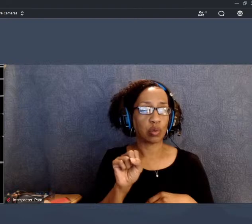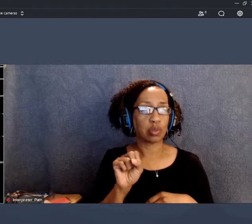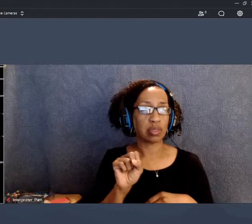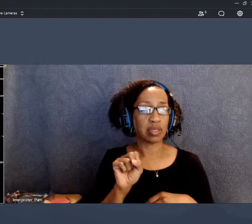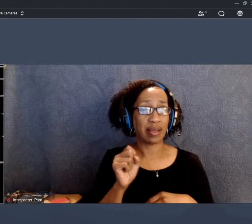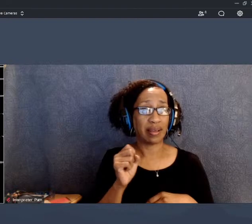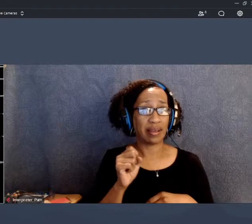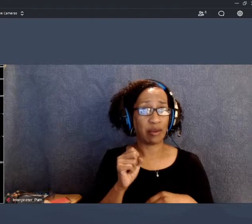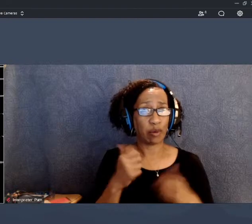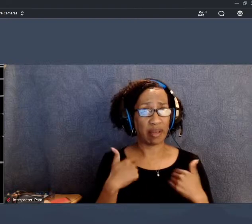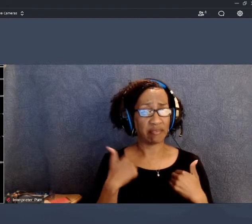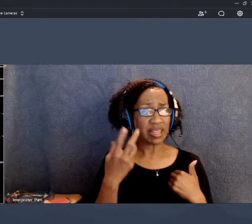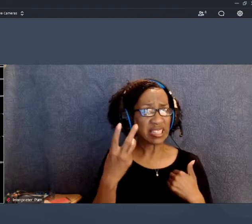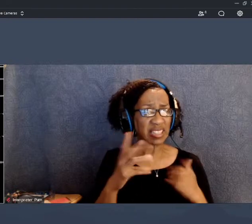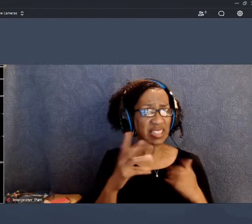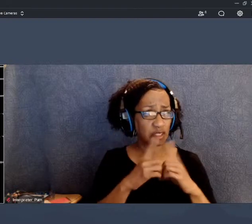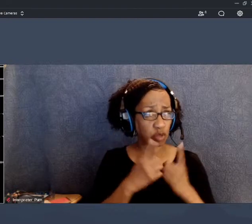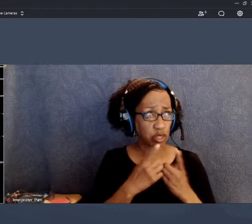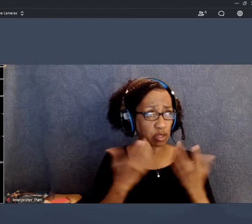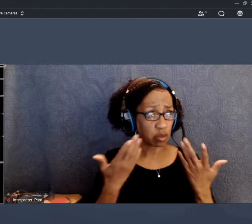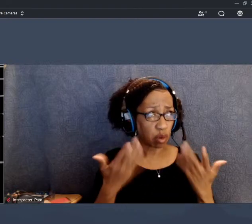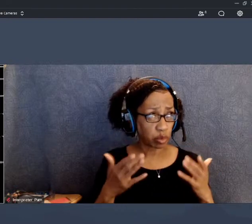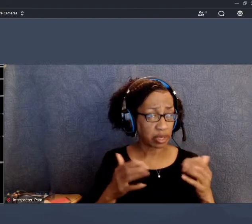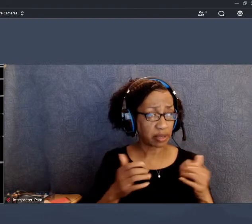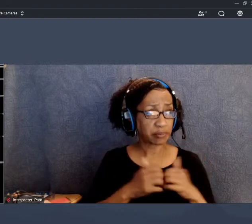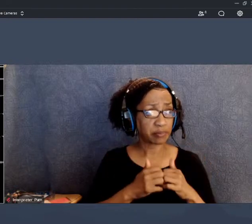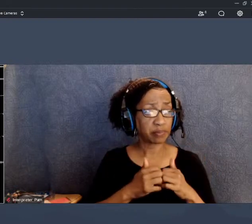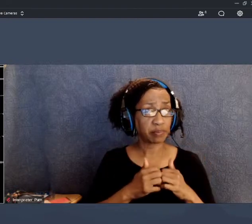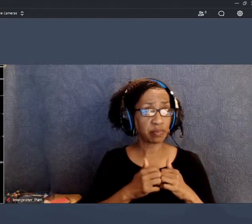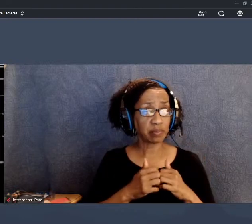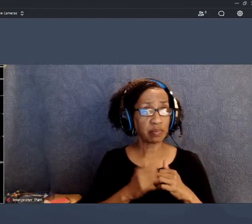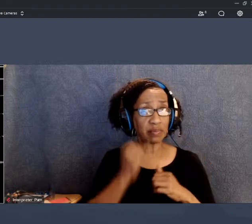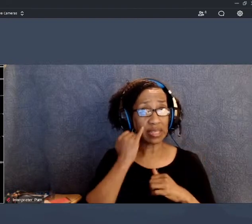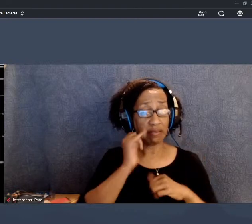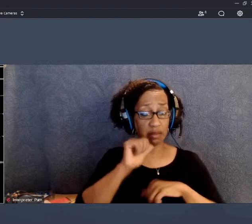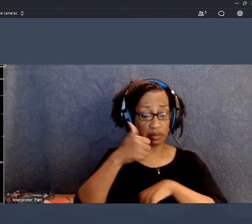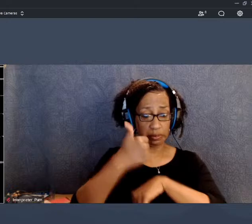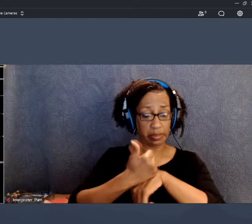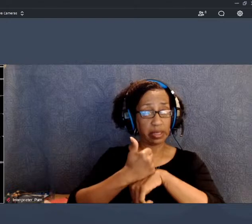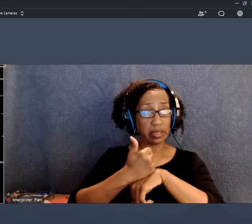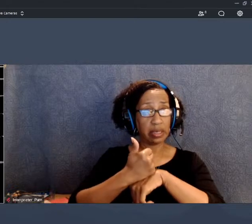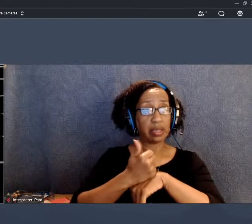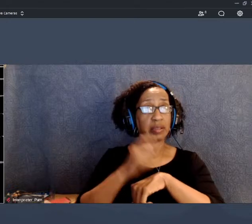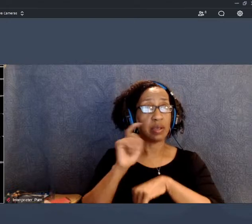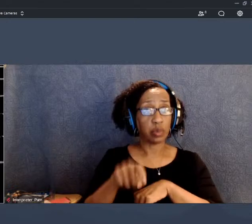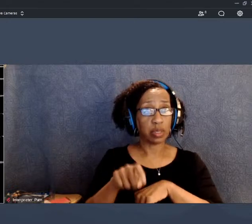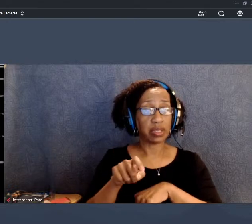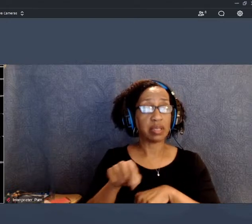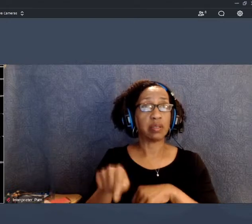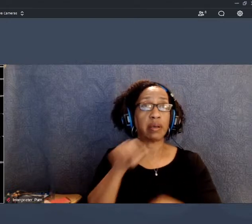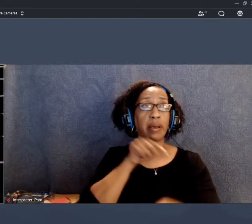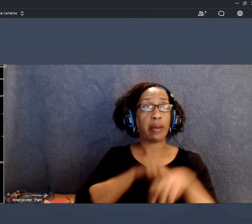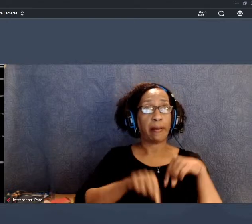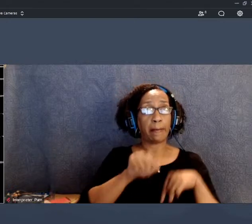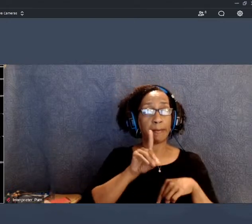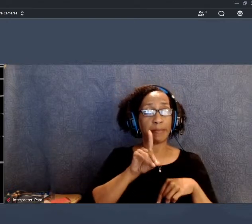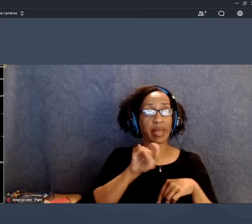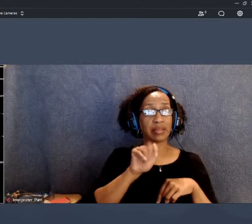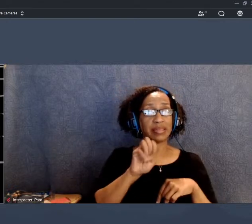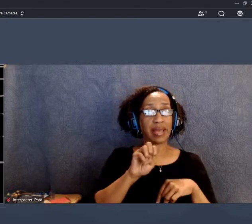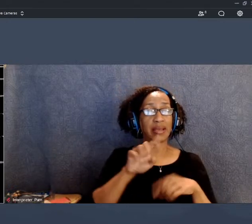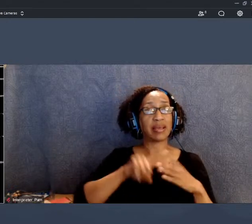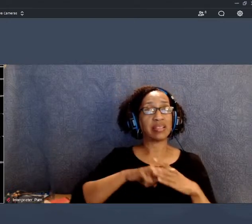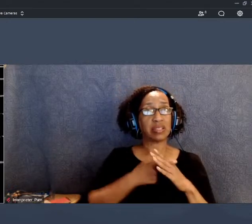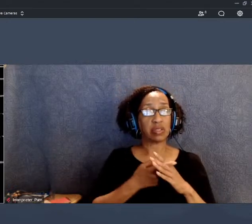had 16 districts already. So if this is put in place, then I think we should backdate and then start with those going